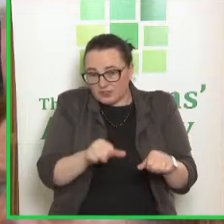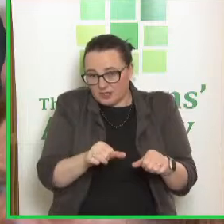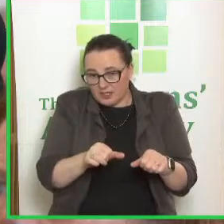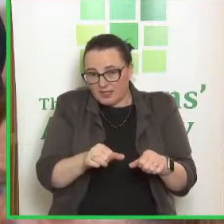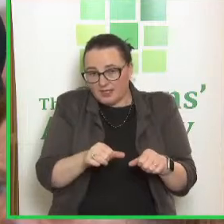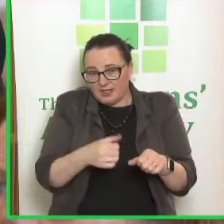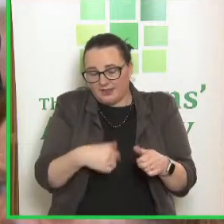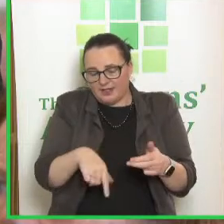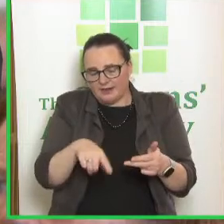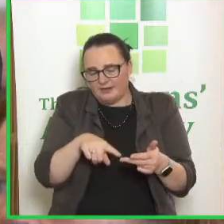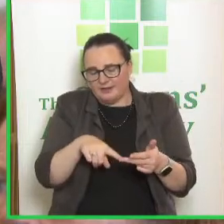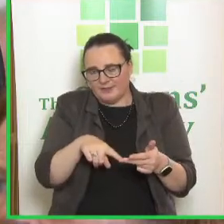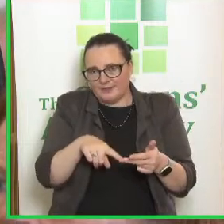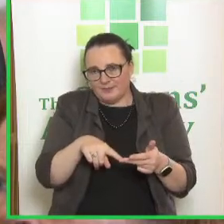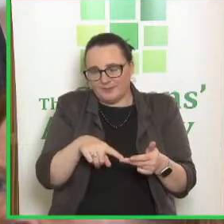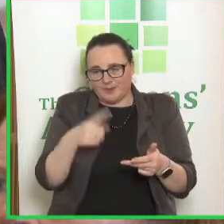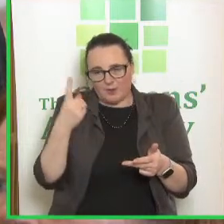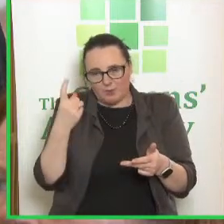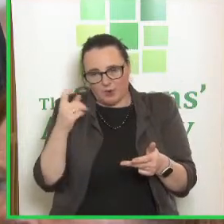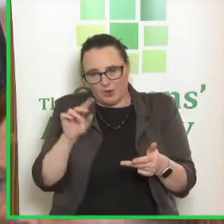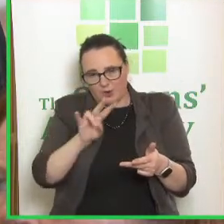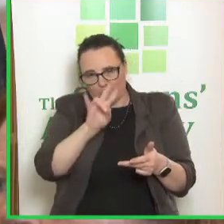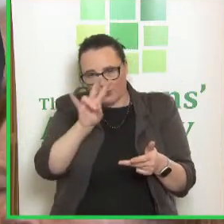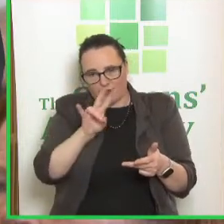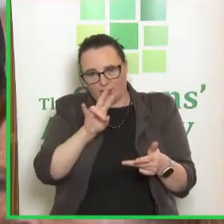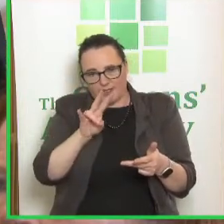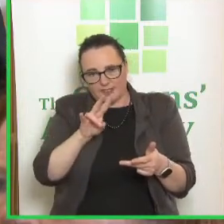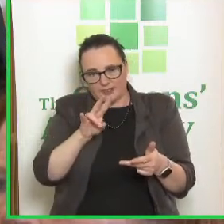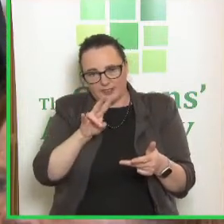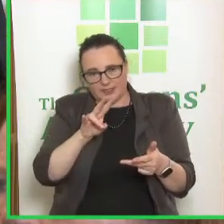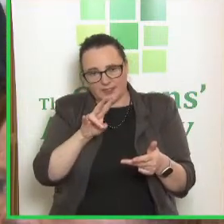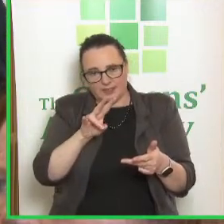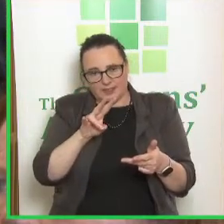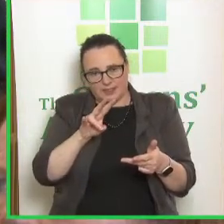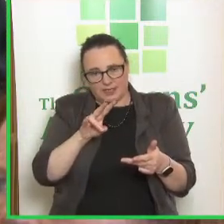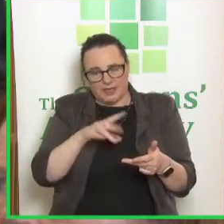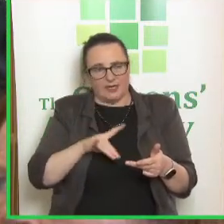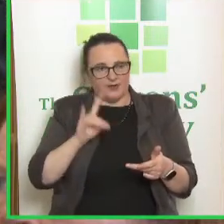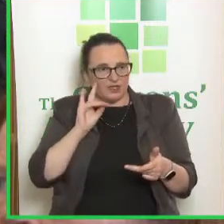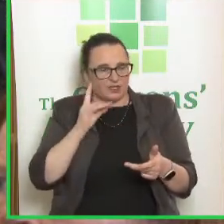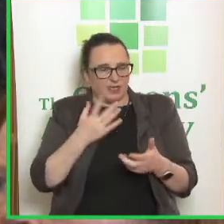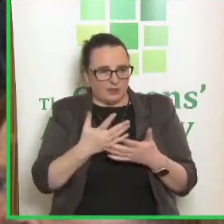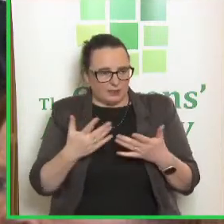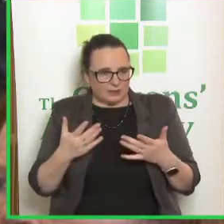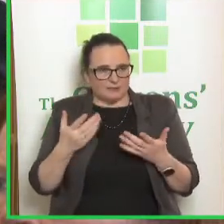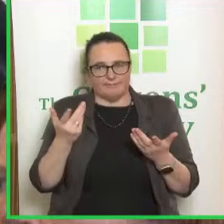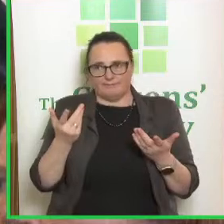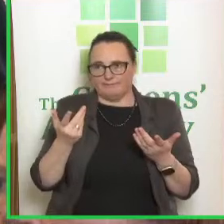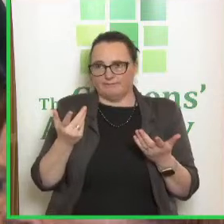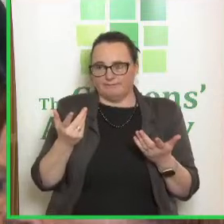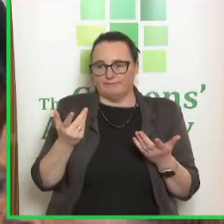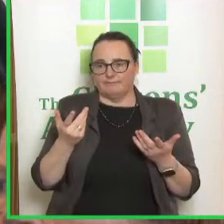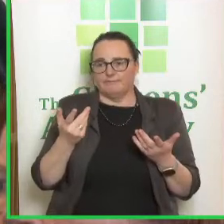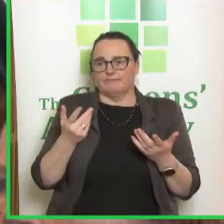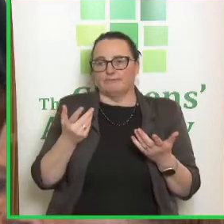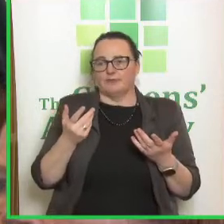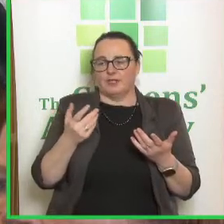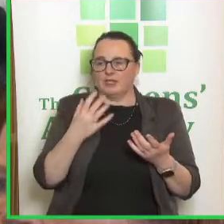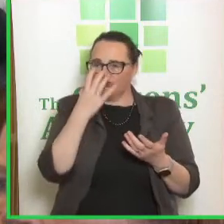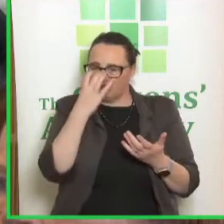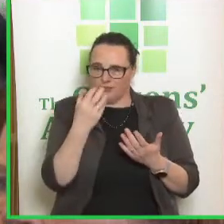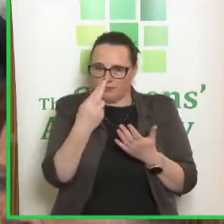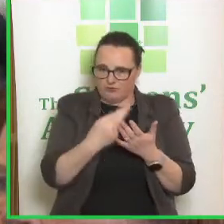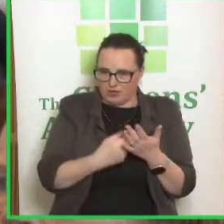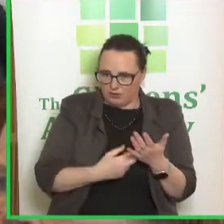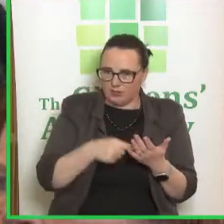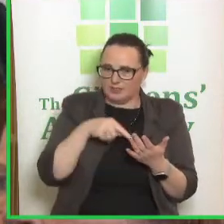have another query around just, I suppose you heard so much about how criminal records and the impact